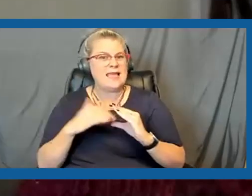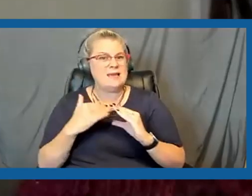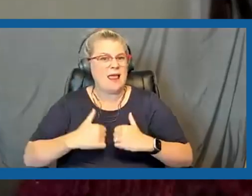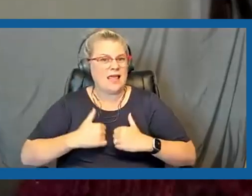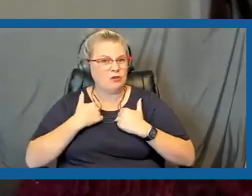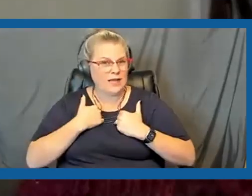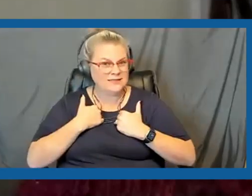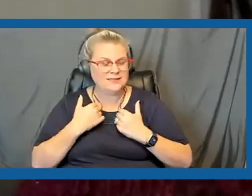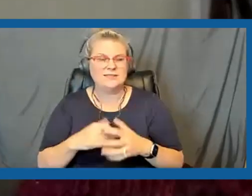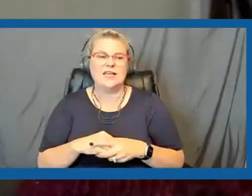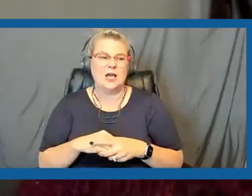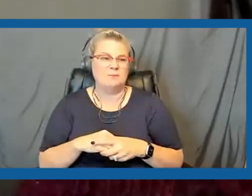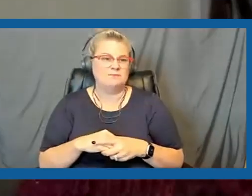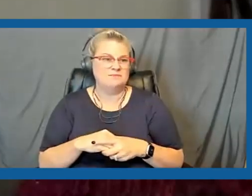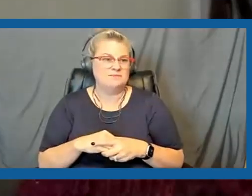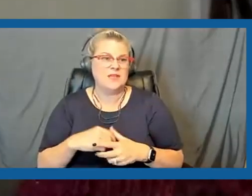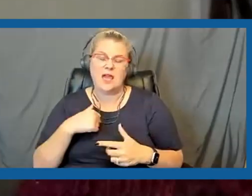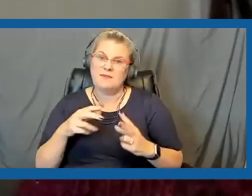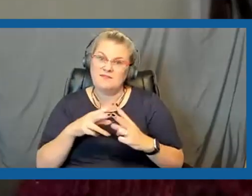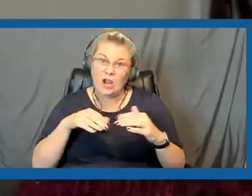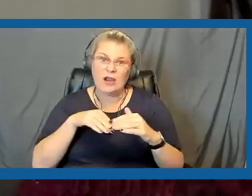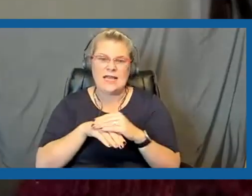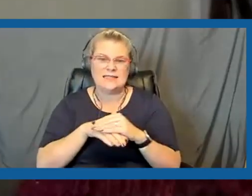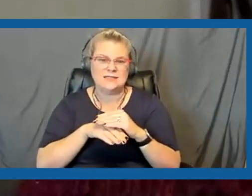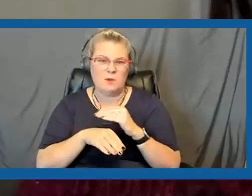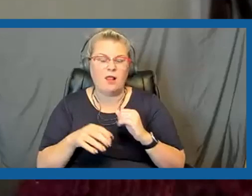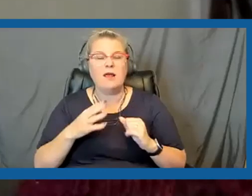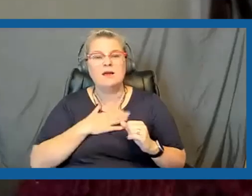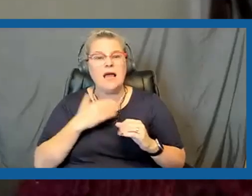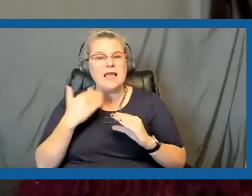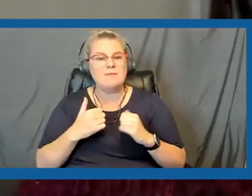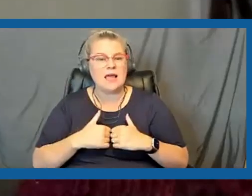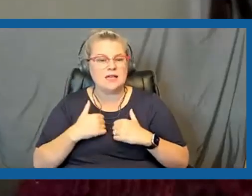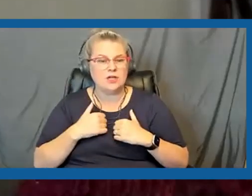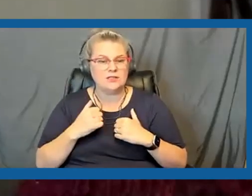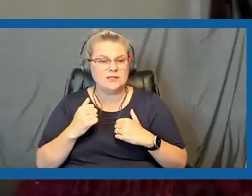address. I am very accessible. My email address is